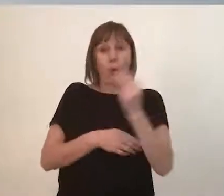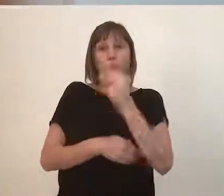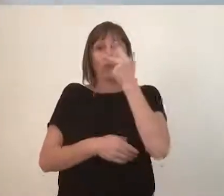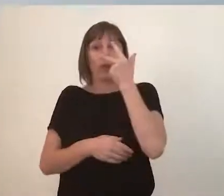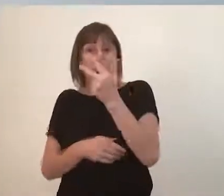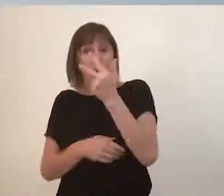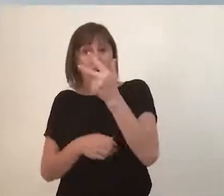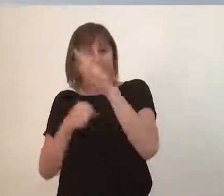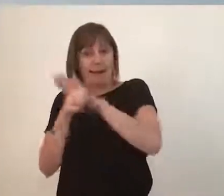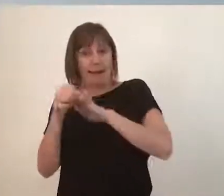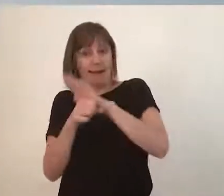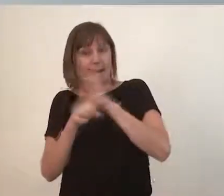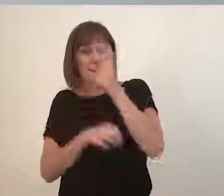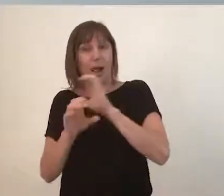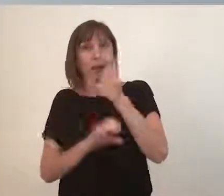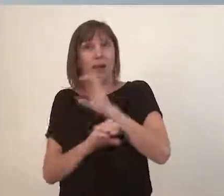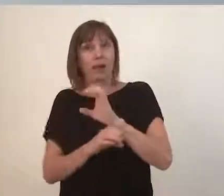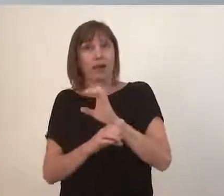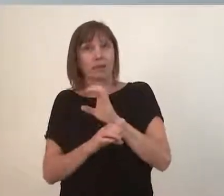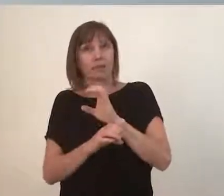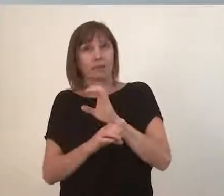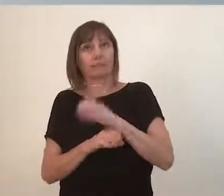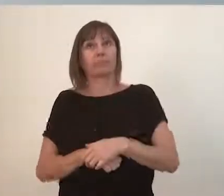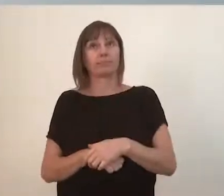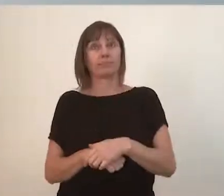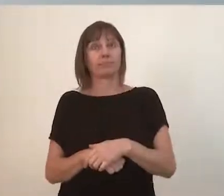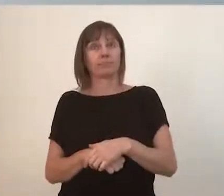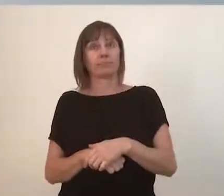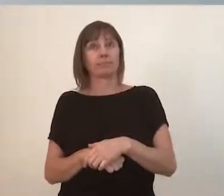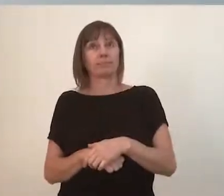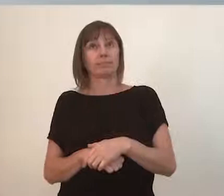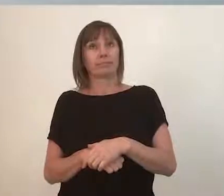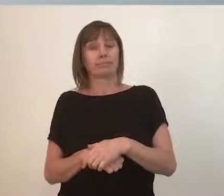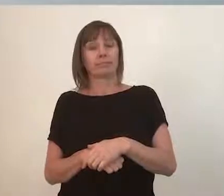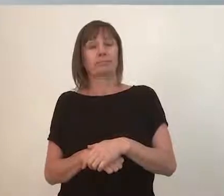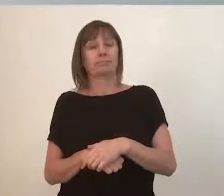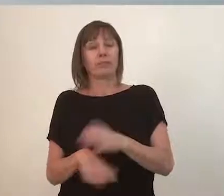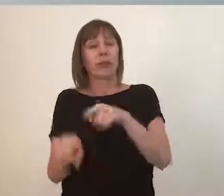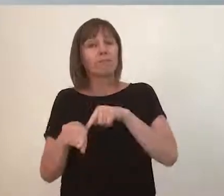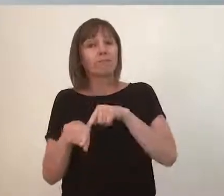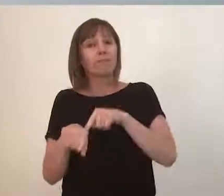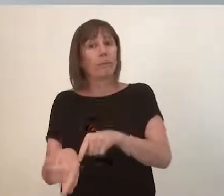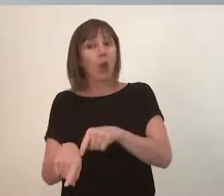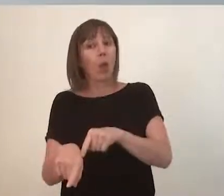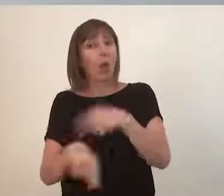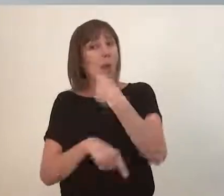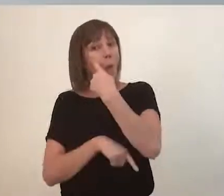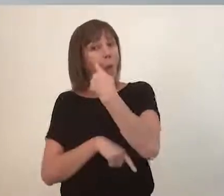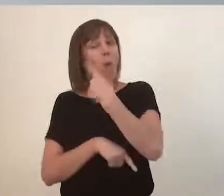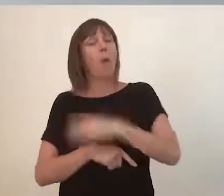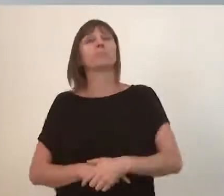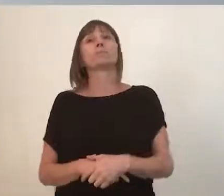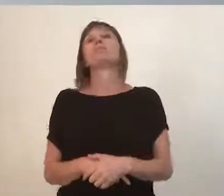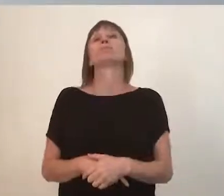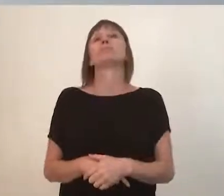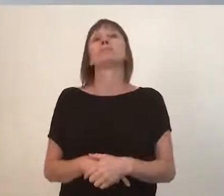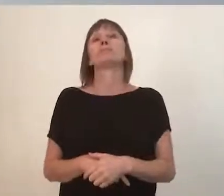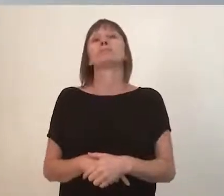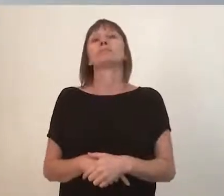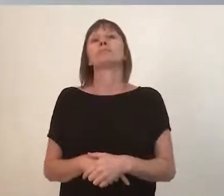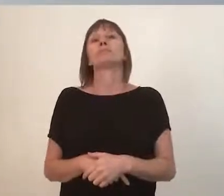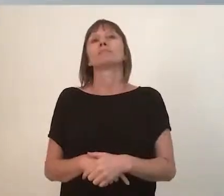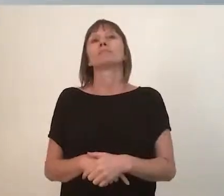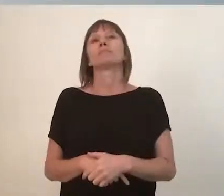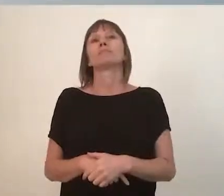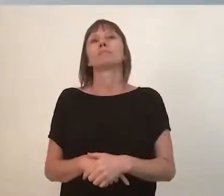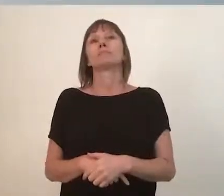is to draw the 3 shades. So you do your temple area, to your cheekbones, down your chin, and that is the 3 technique to do